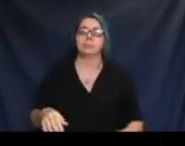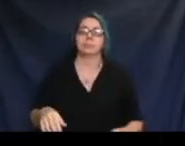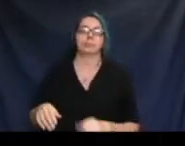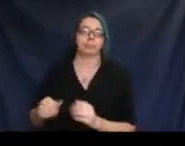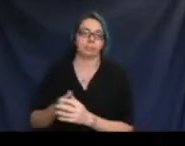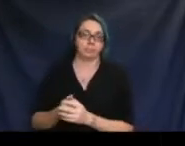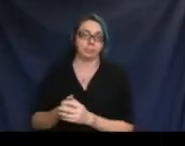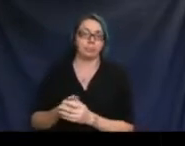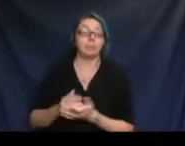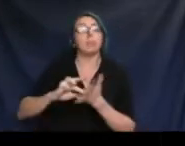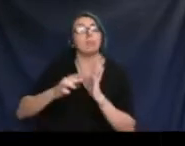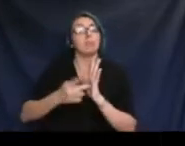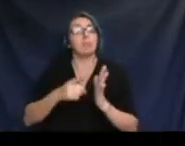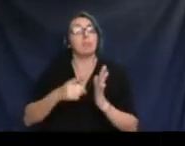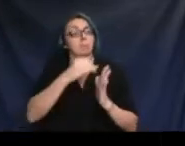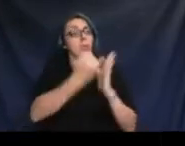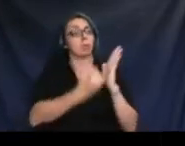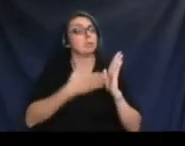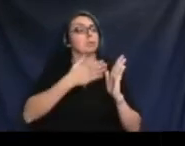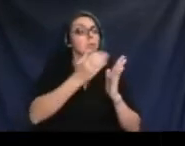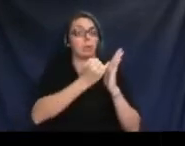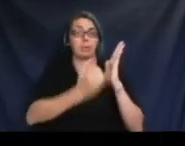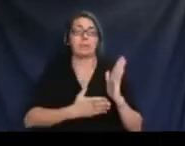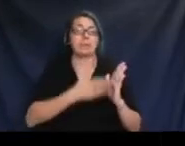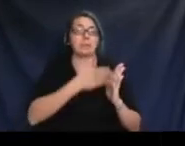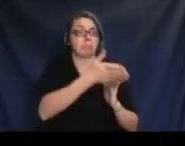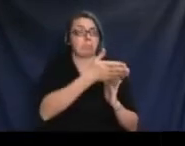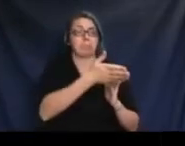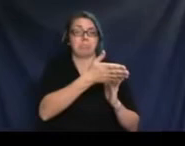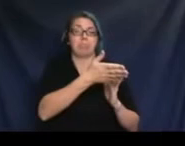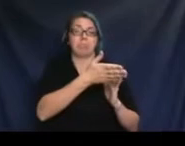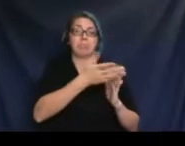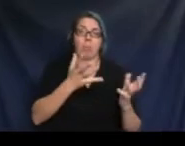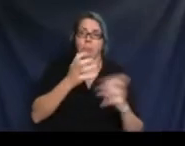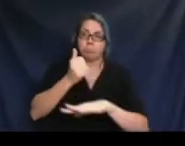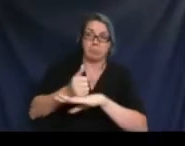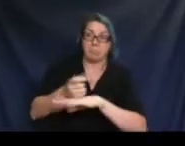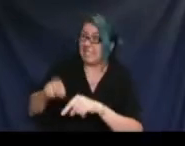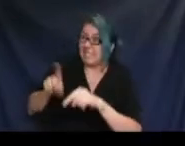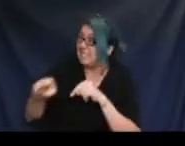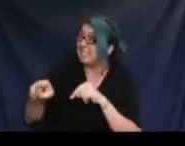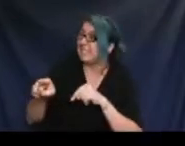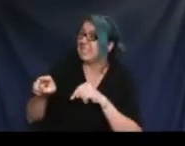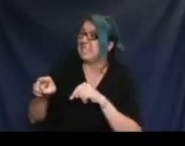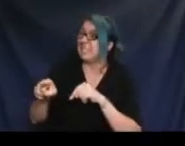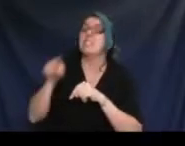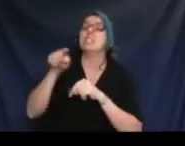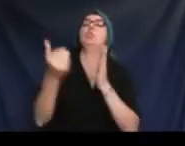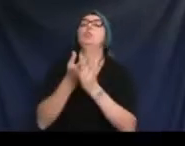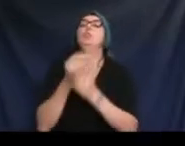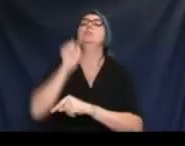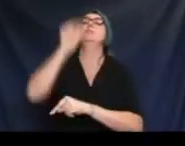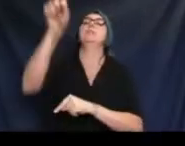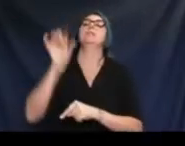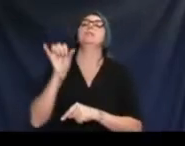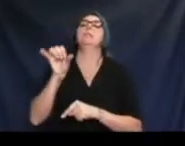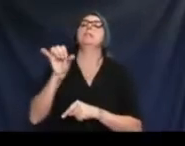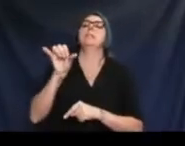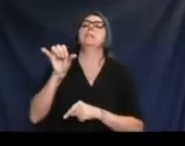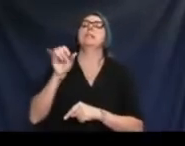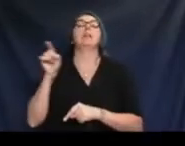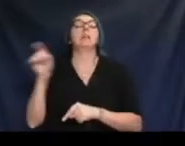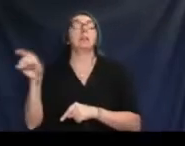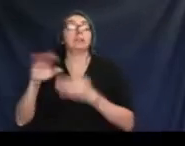some kind of somebody who actually owns a site or has some kind of property that might be able to host this project. And